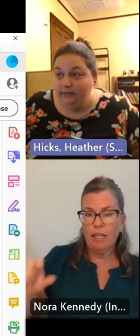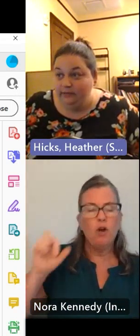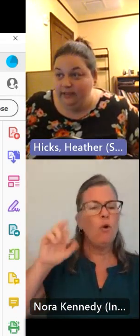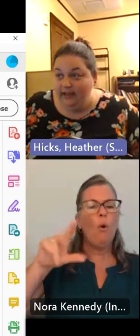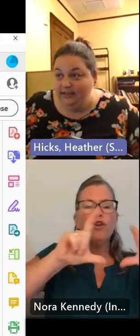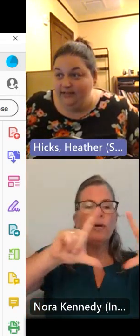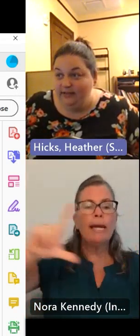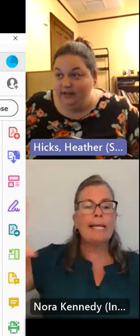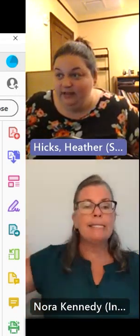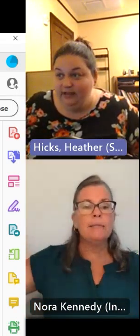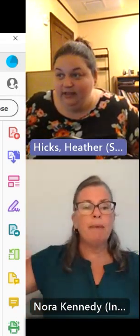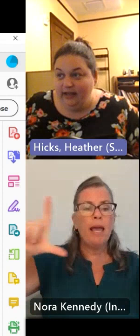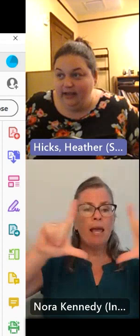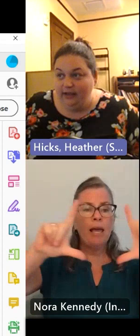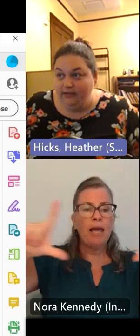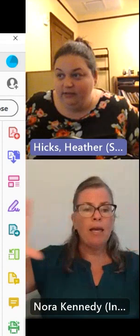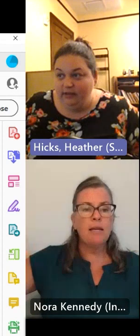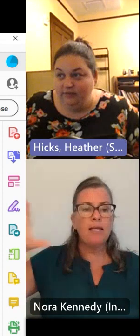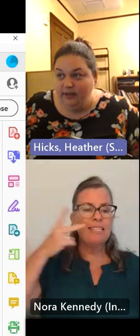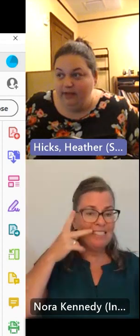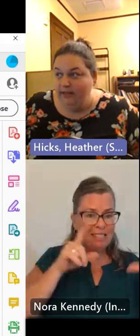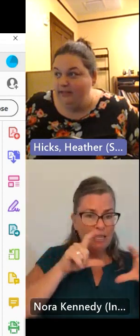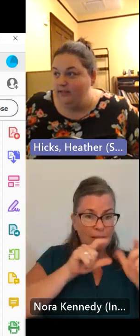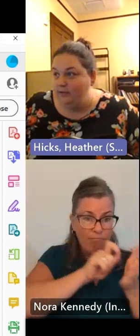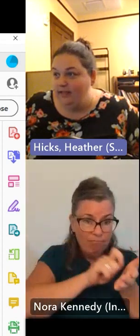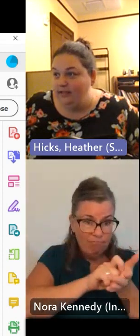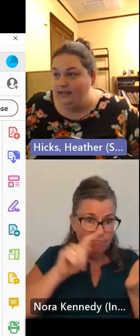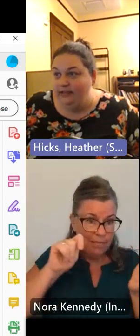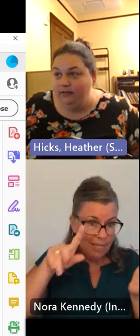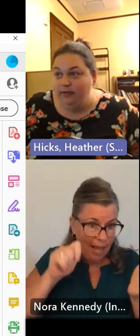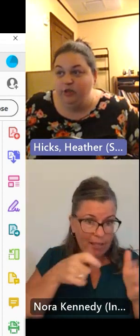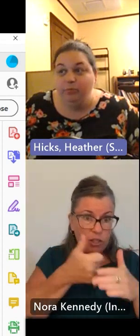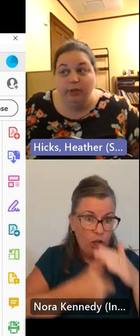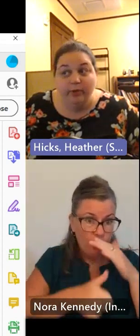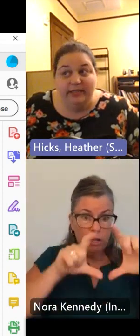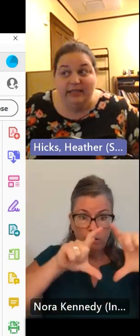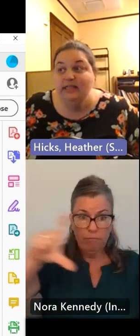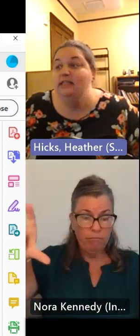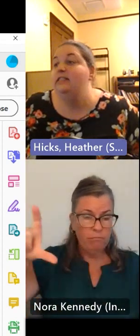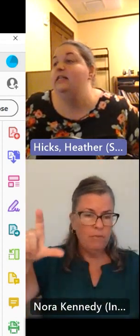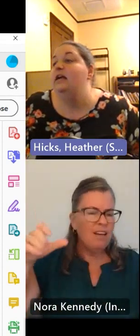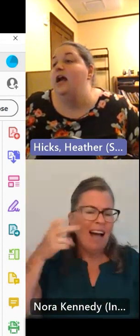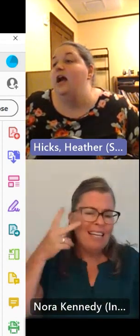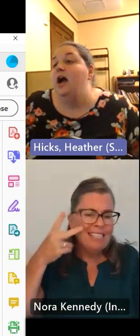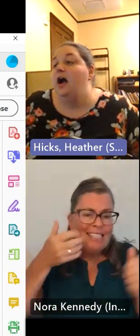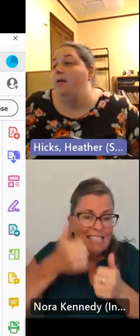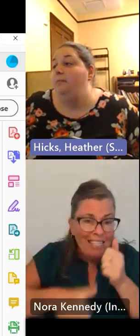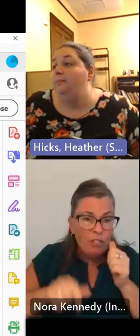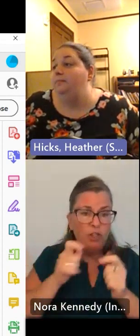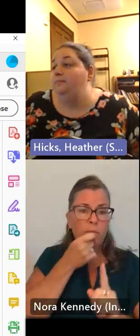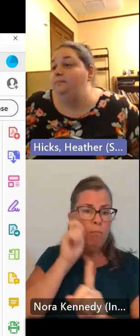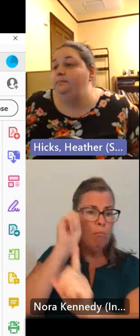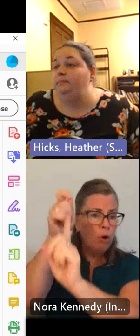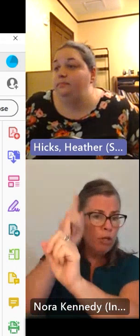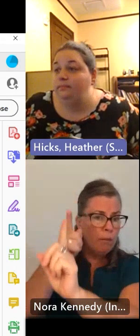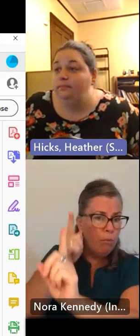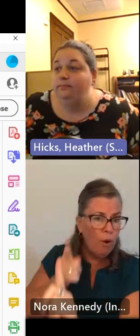what like text is underneath it. Like I can expand my list so I can see literally which bullet point it is.